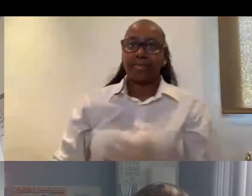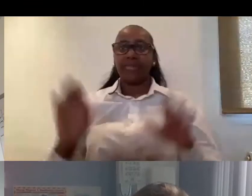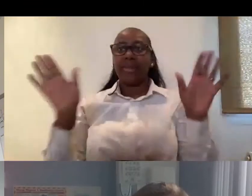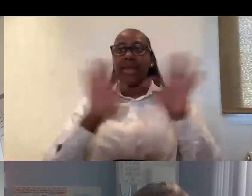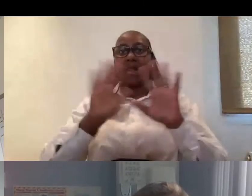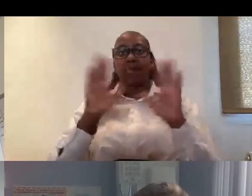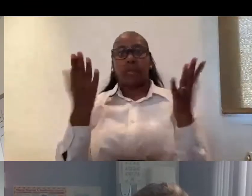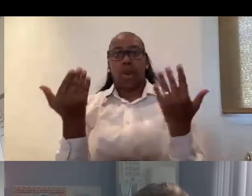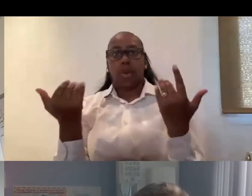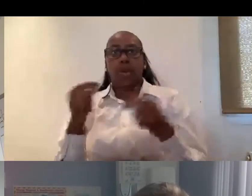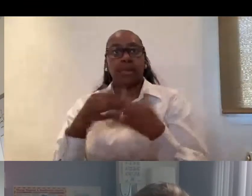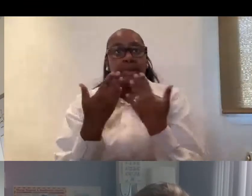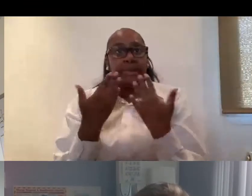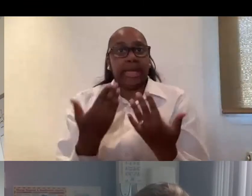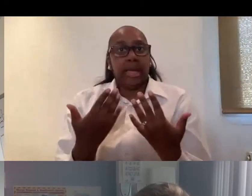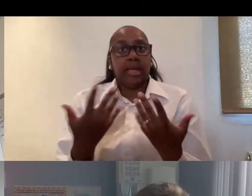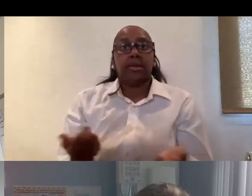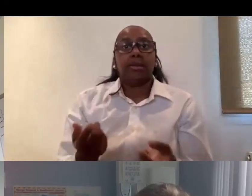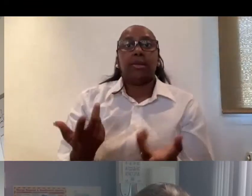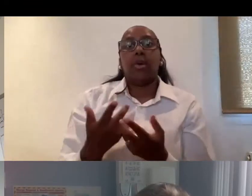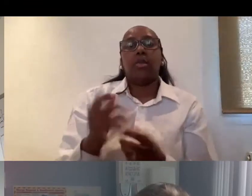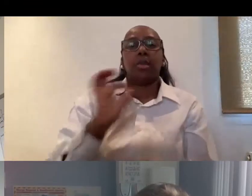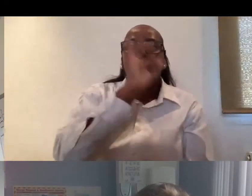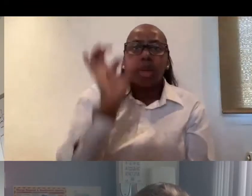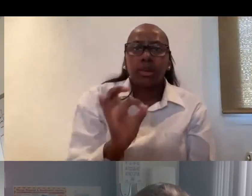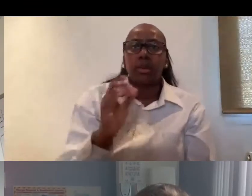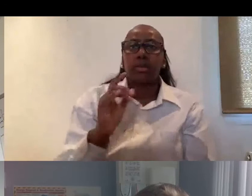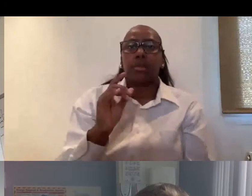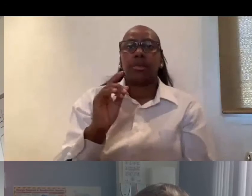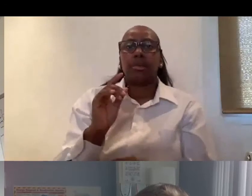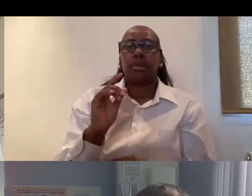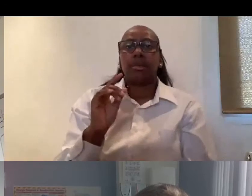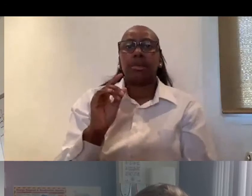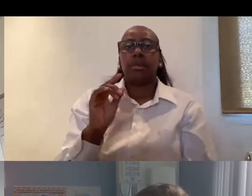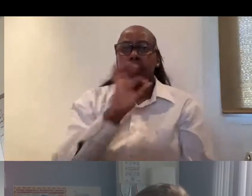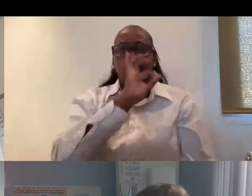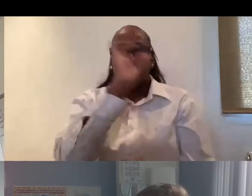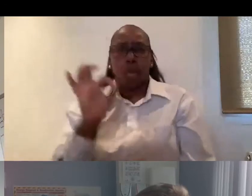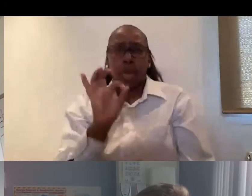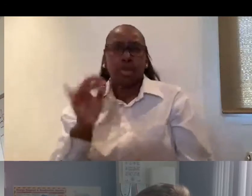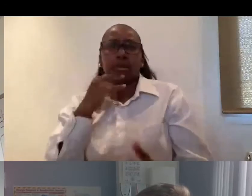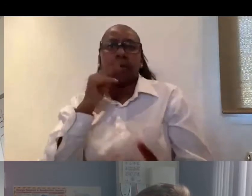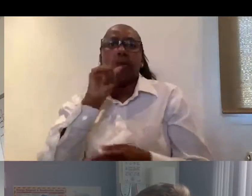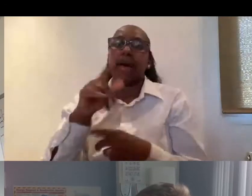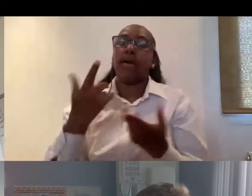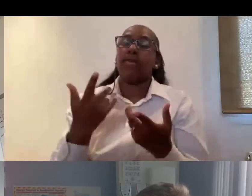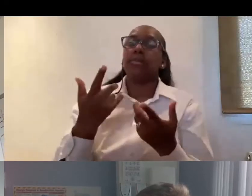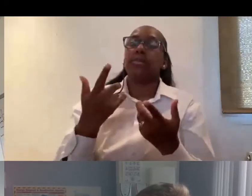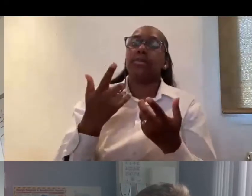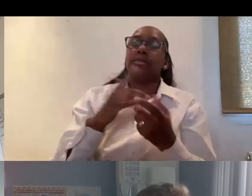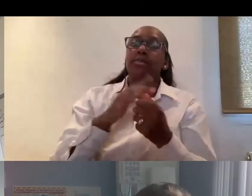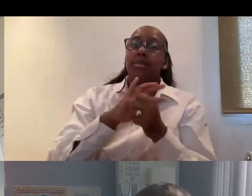Hello, welcome everybody to today's session on the Q&A with Q&A on the COVID vaccine with Dr. Paul